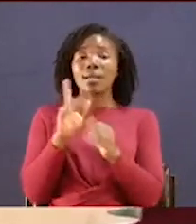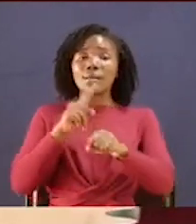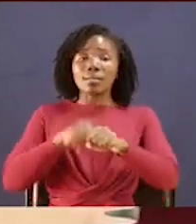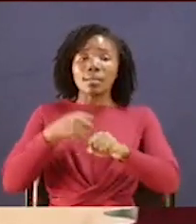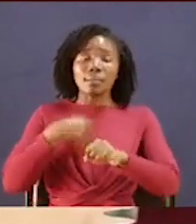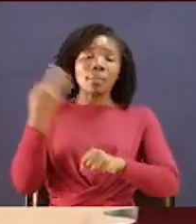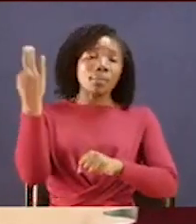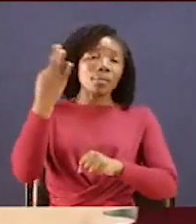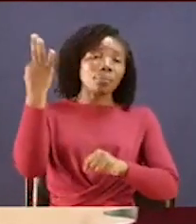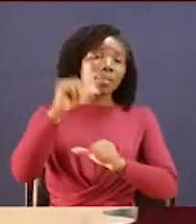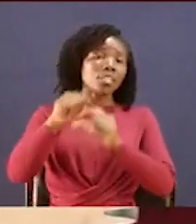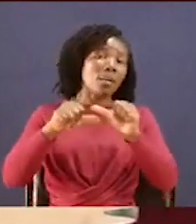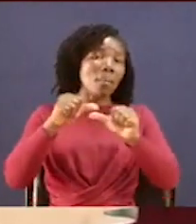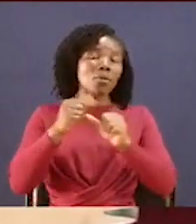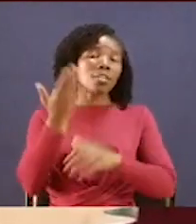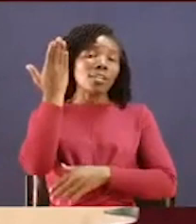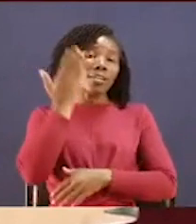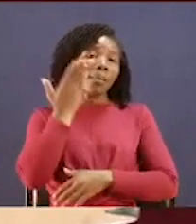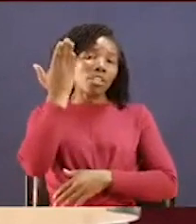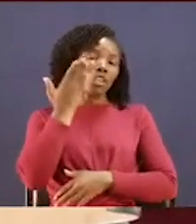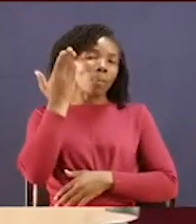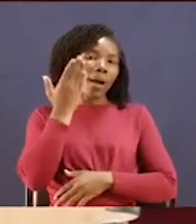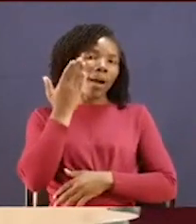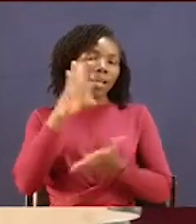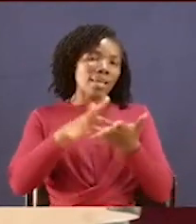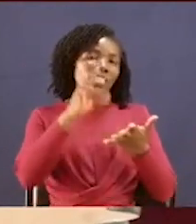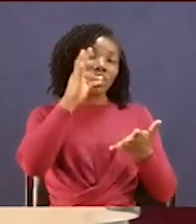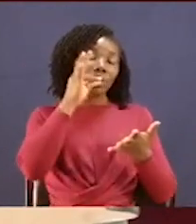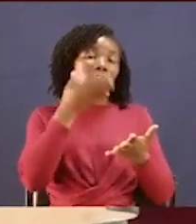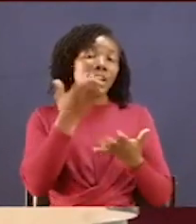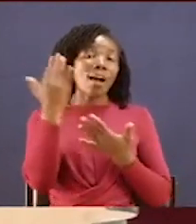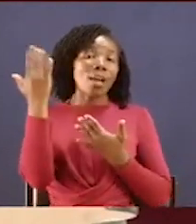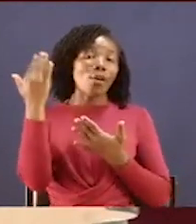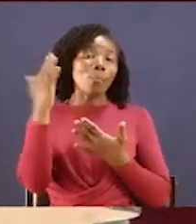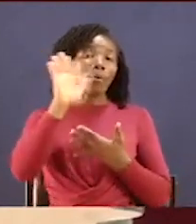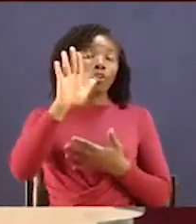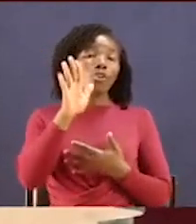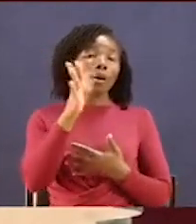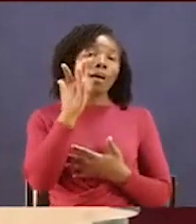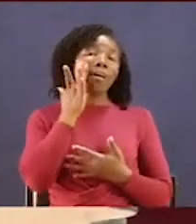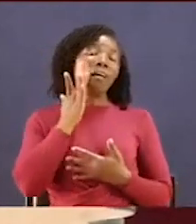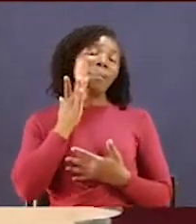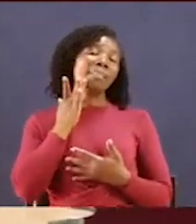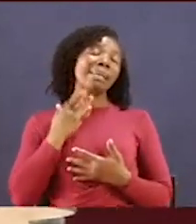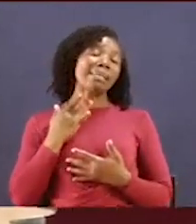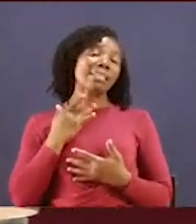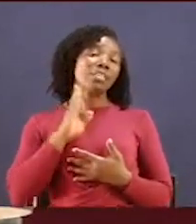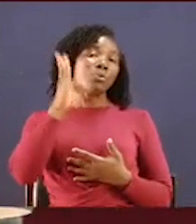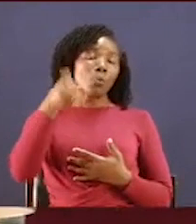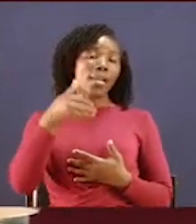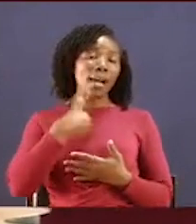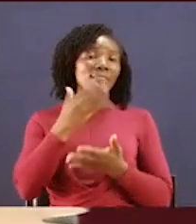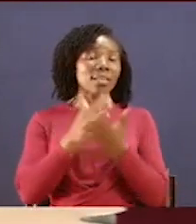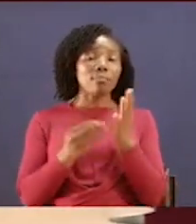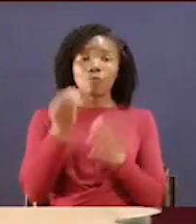sharing about Nyamachoma and fries, I hope I'm not whetting somebody's appetite. Because I know after this we're going to have a